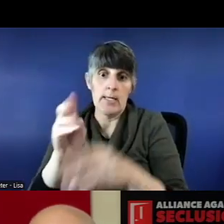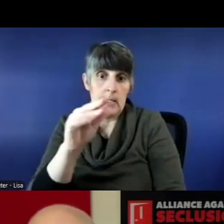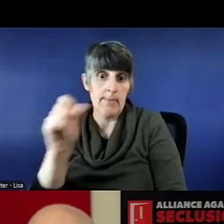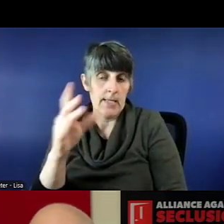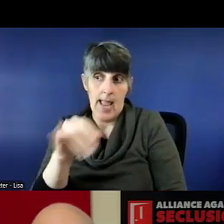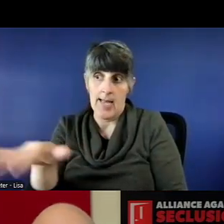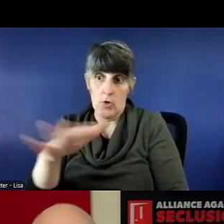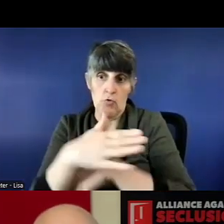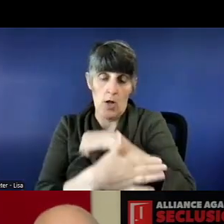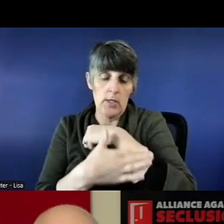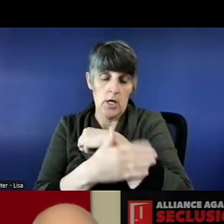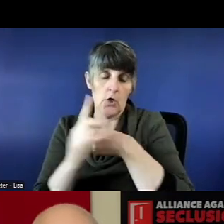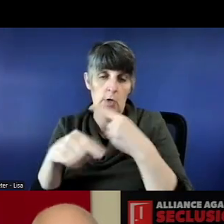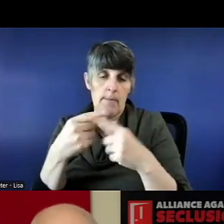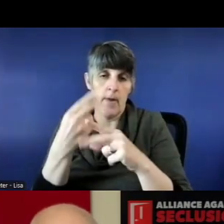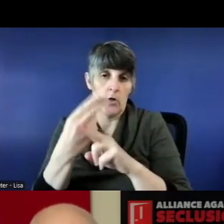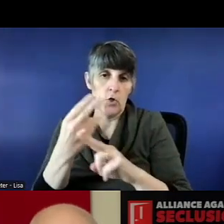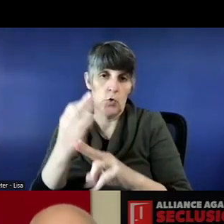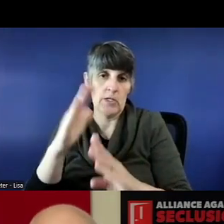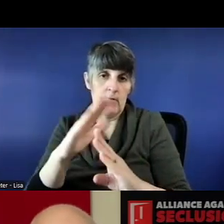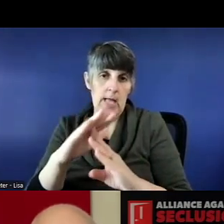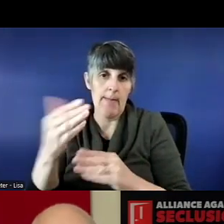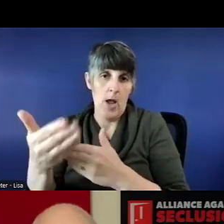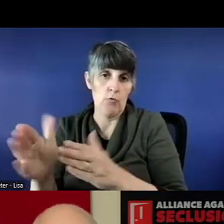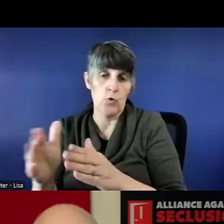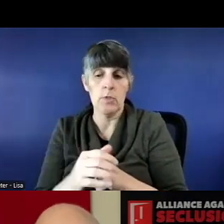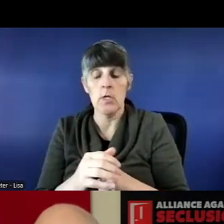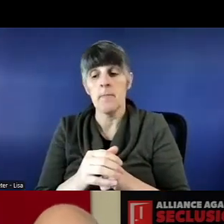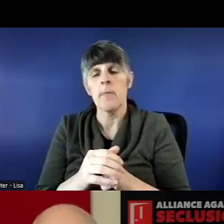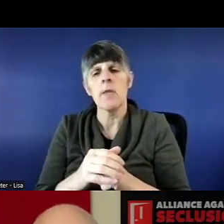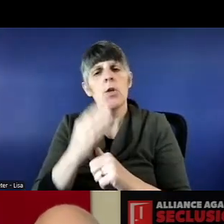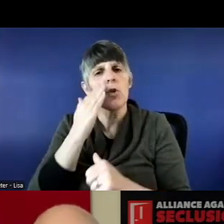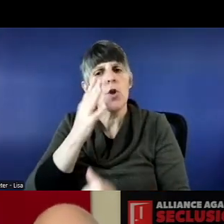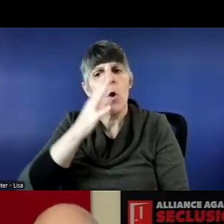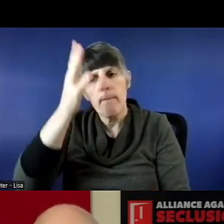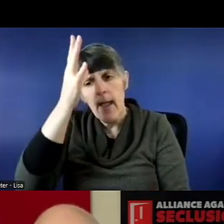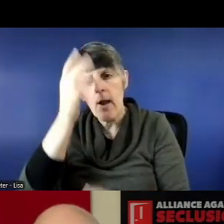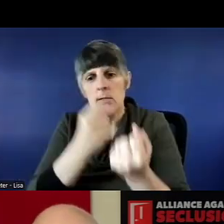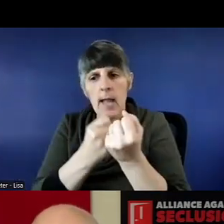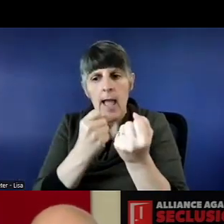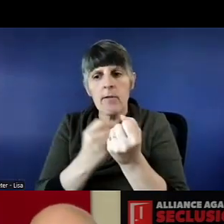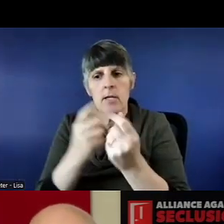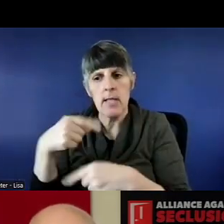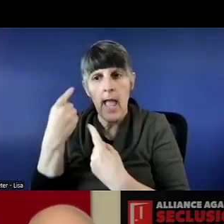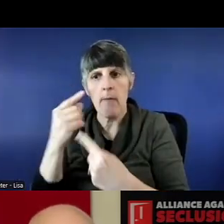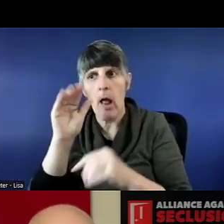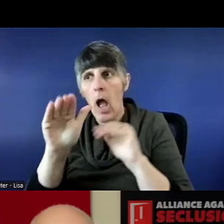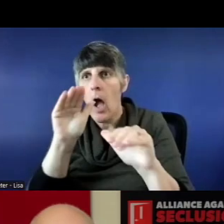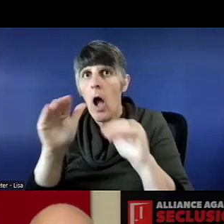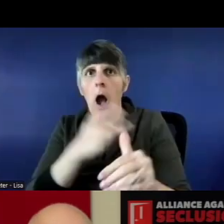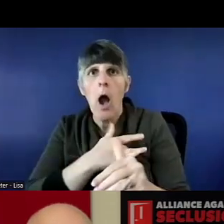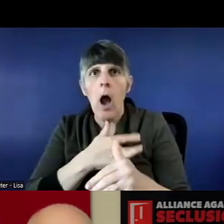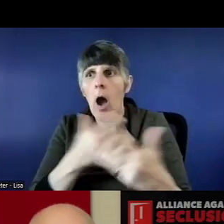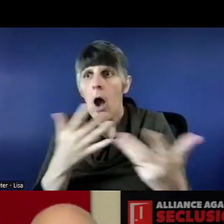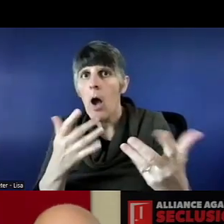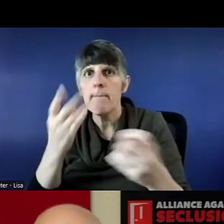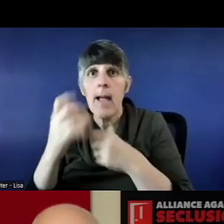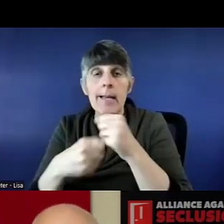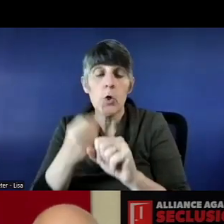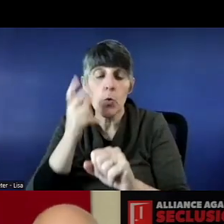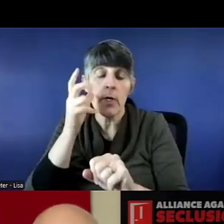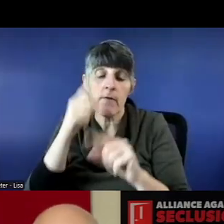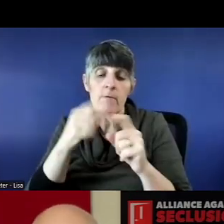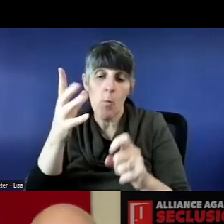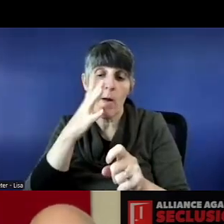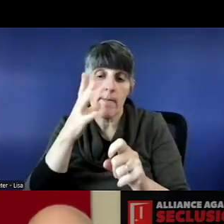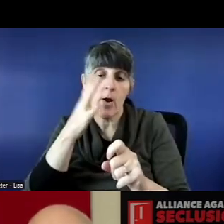across the country about the use of timeout rooms. In fact, parents and advocates have been raising concerns for a number of years. You're going to hear from one of